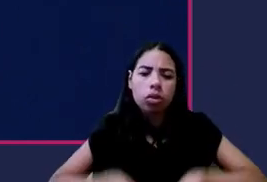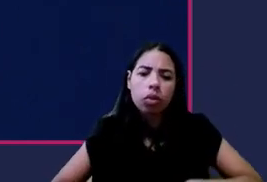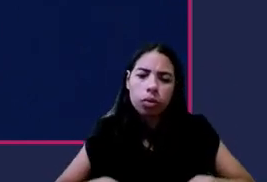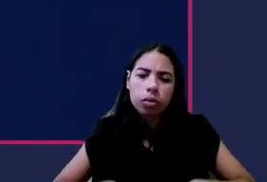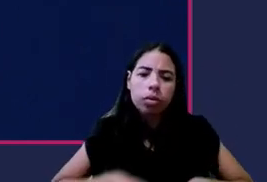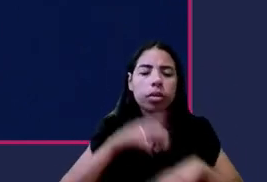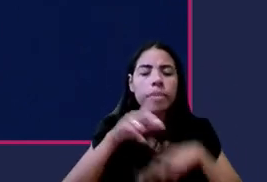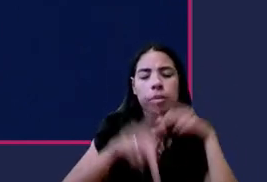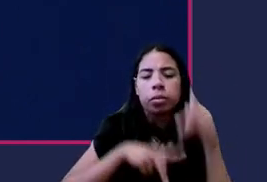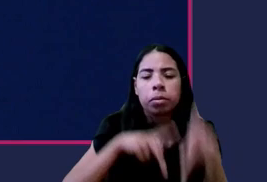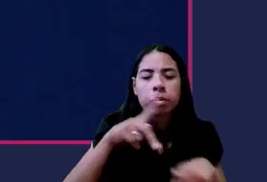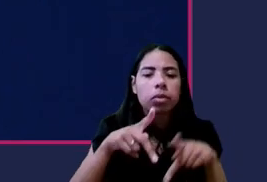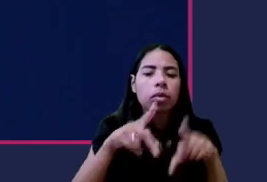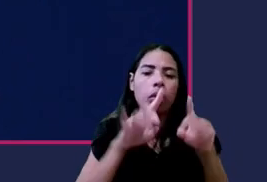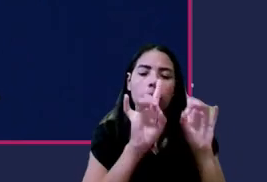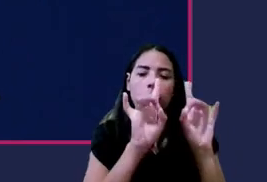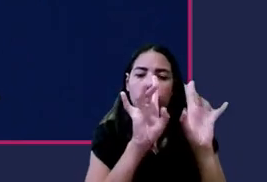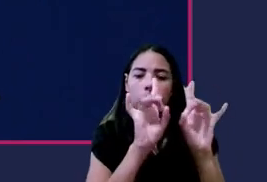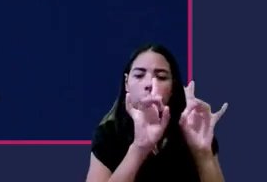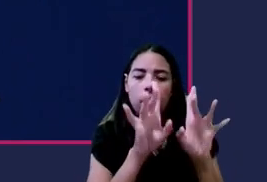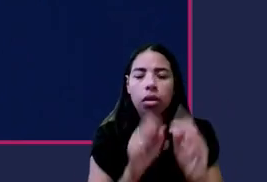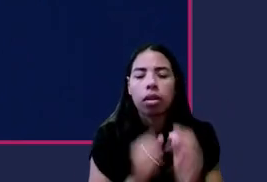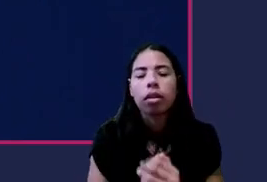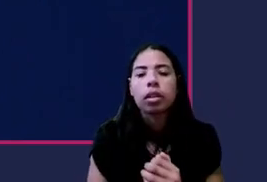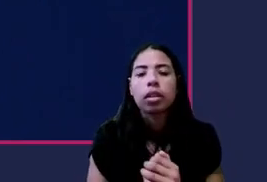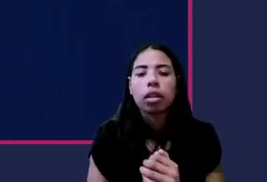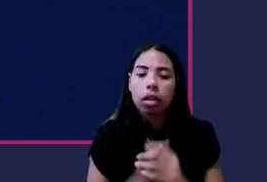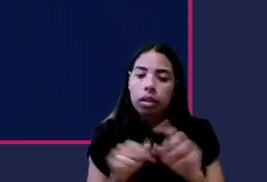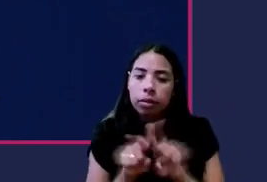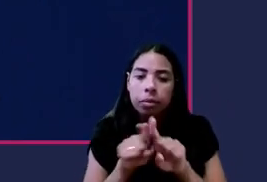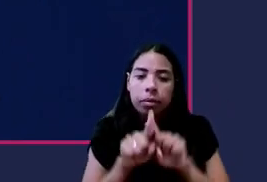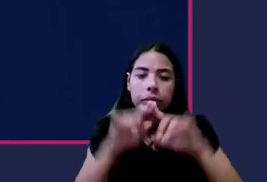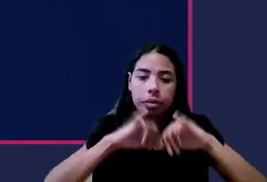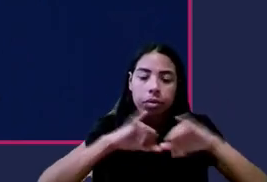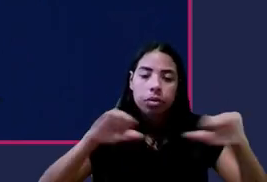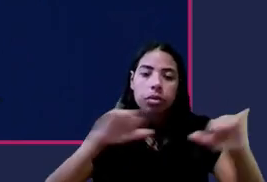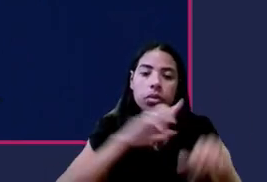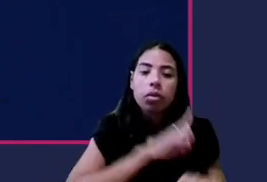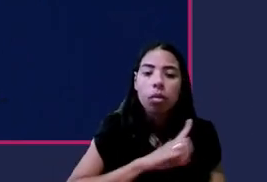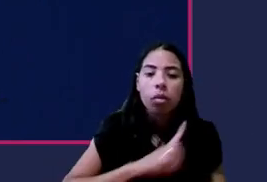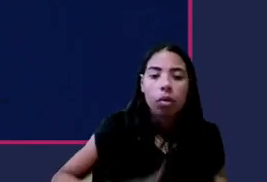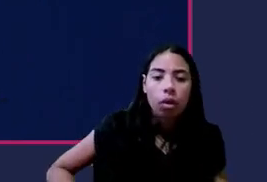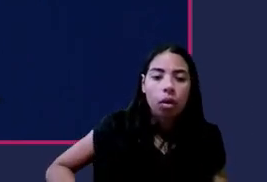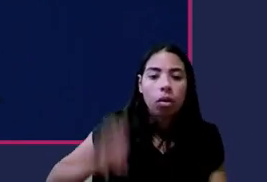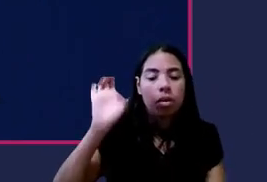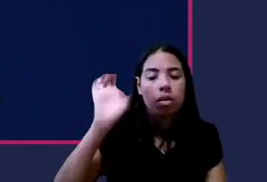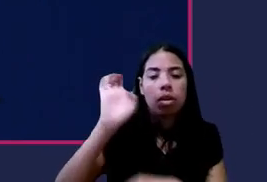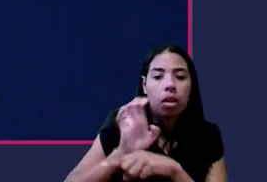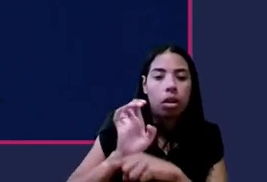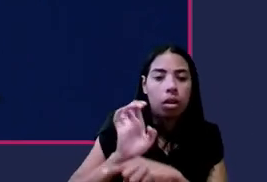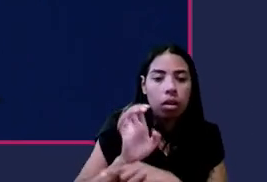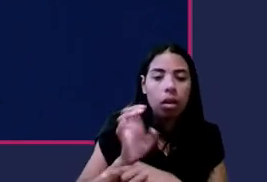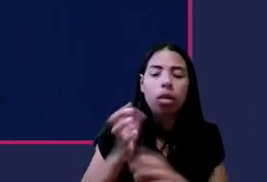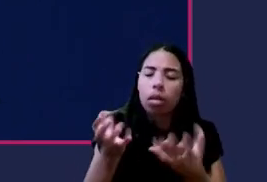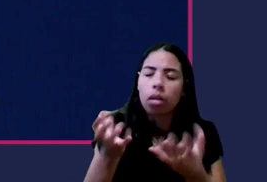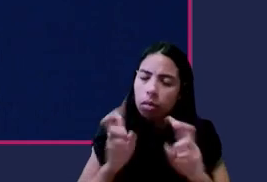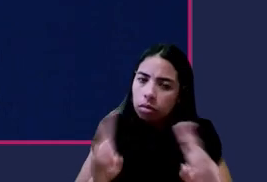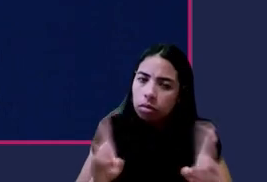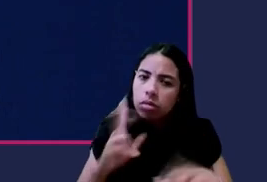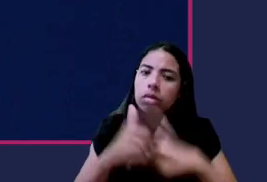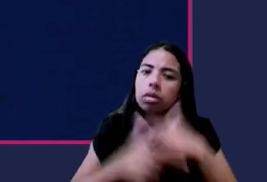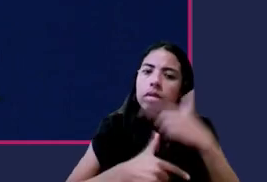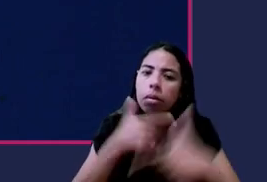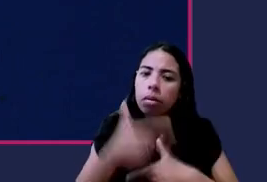this population, and they need us so badly. I just want to say, as a state